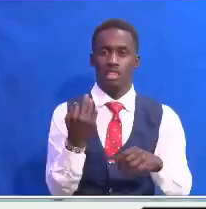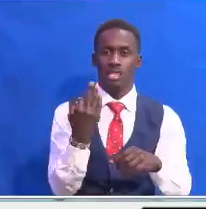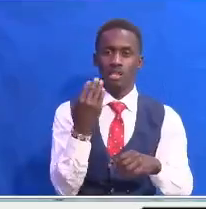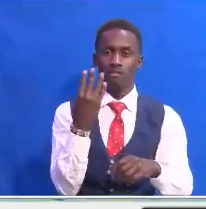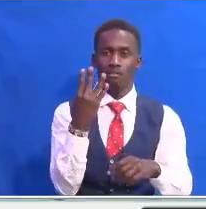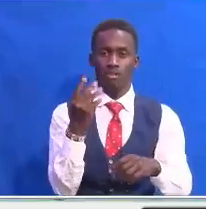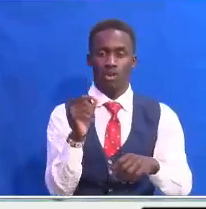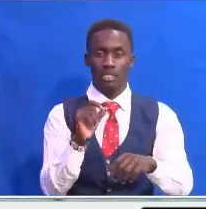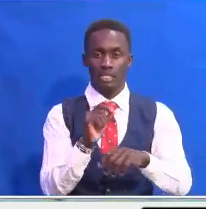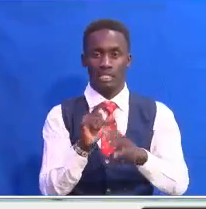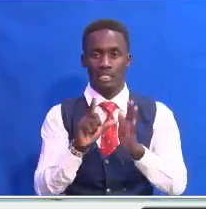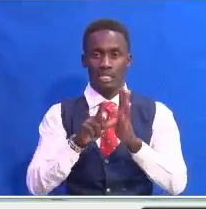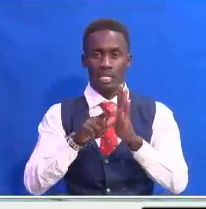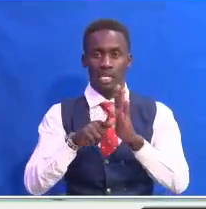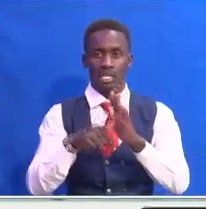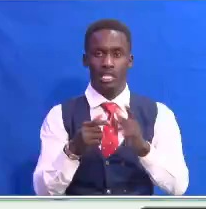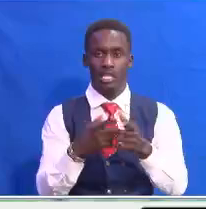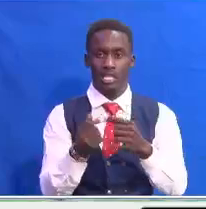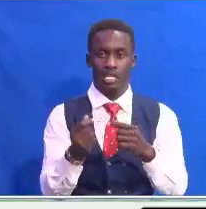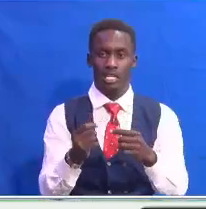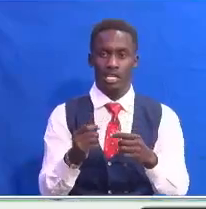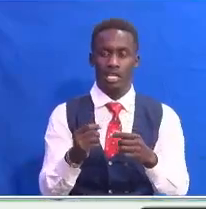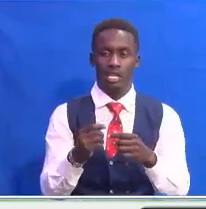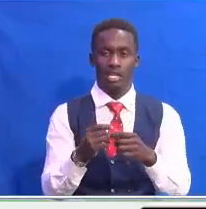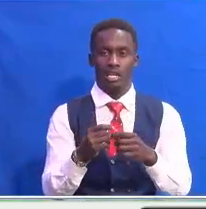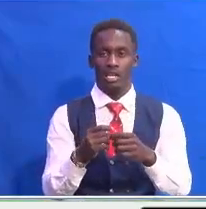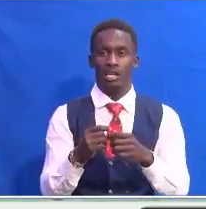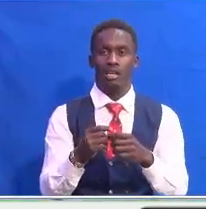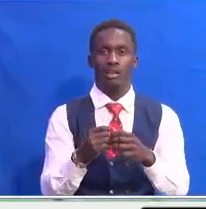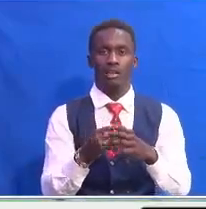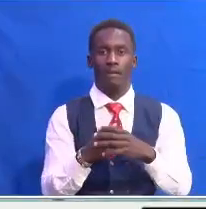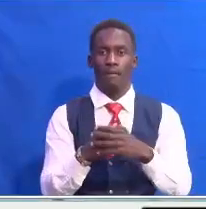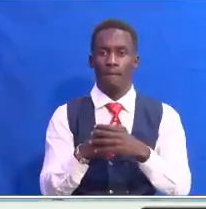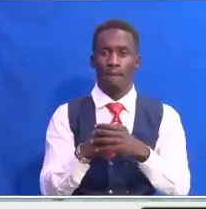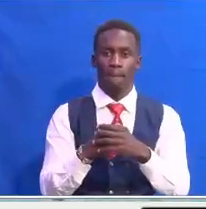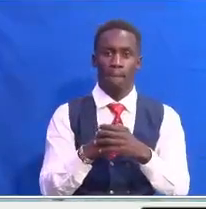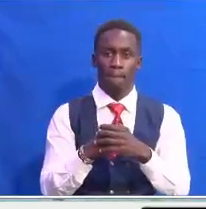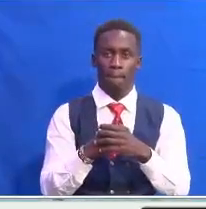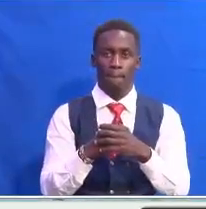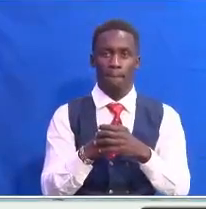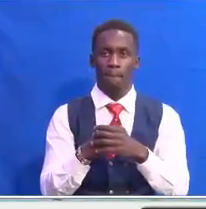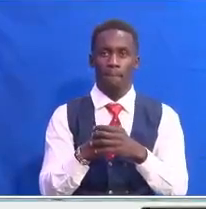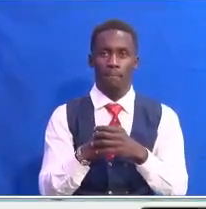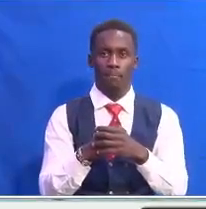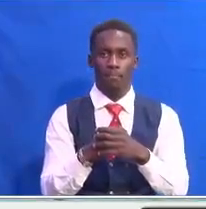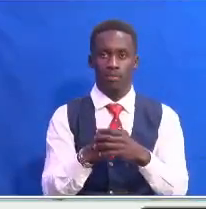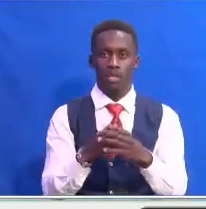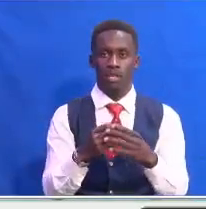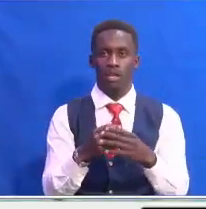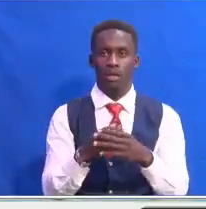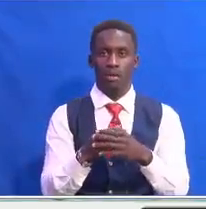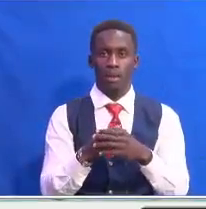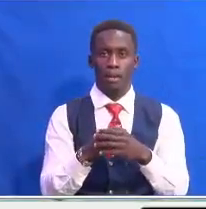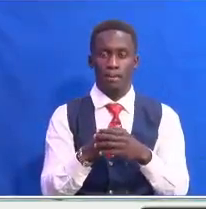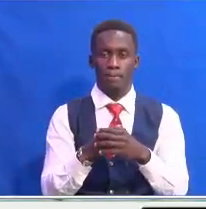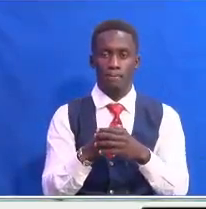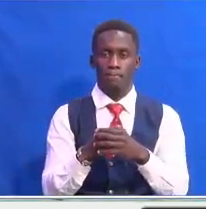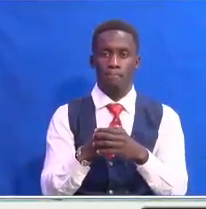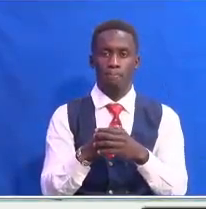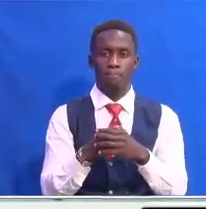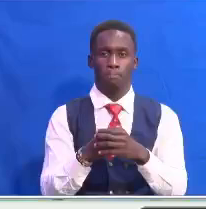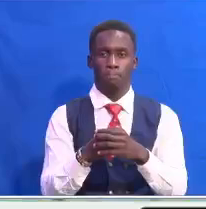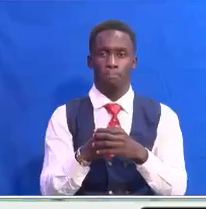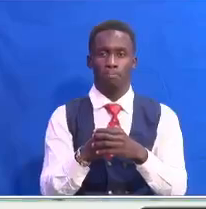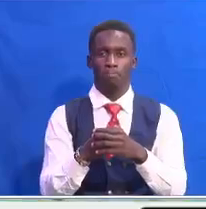Omar Said and Kayla Hope, who returned 1 minute 36.01 seconds and 1 minute 48.92